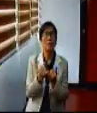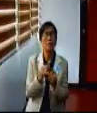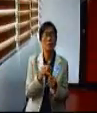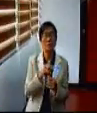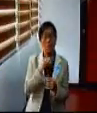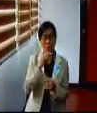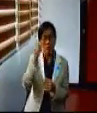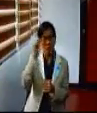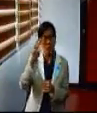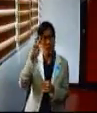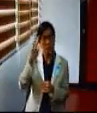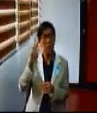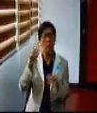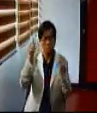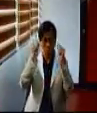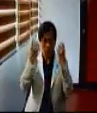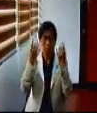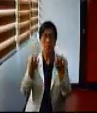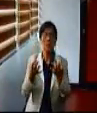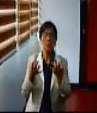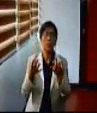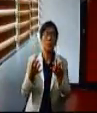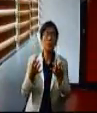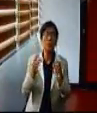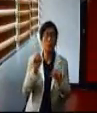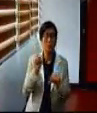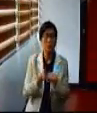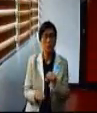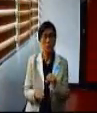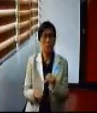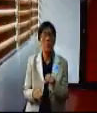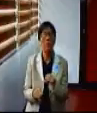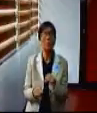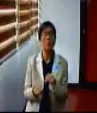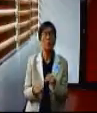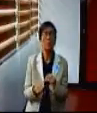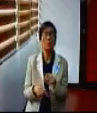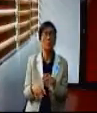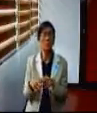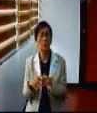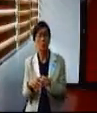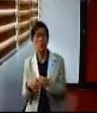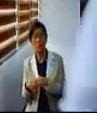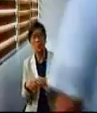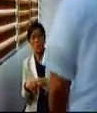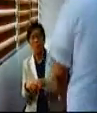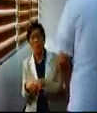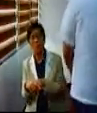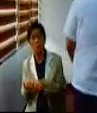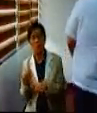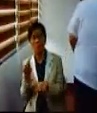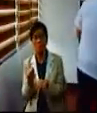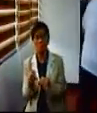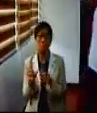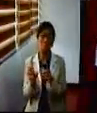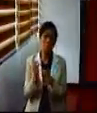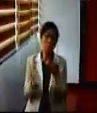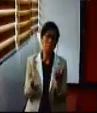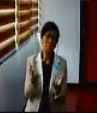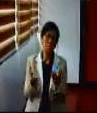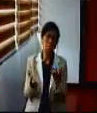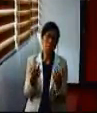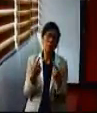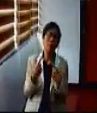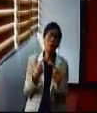of its risks and therefore risks of human rights violation, or it may very well be that